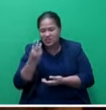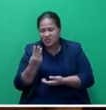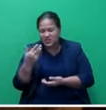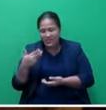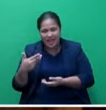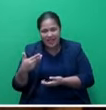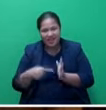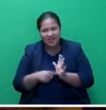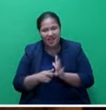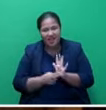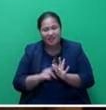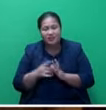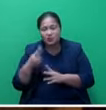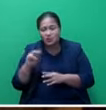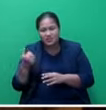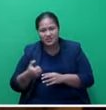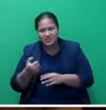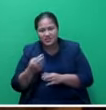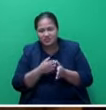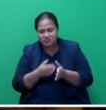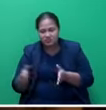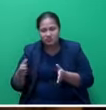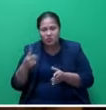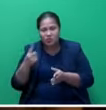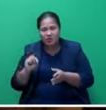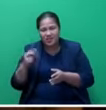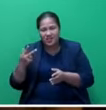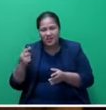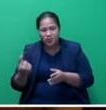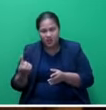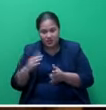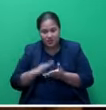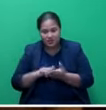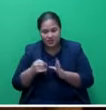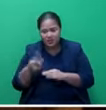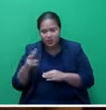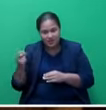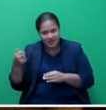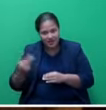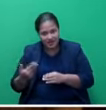million tons in 2016 to 1.81 million tons in 2019,